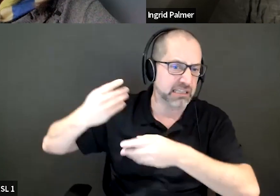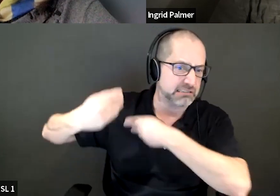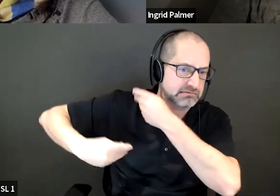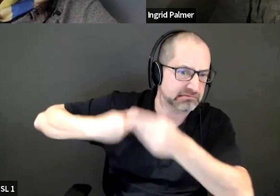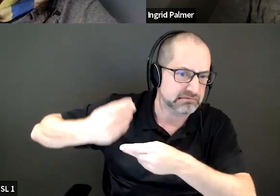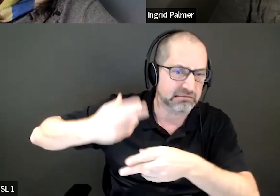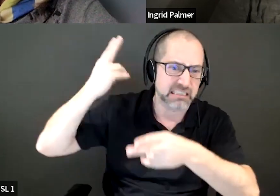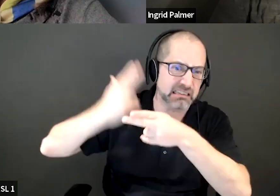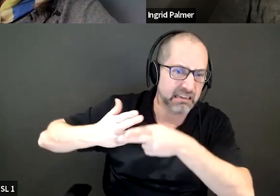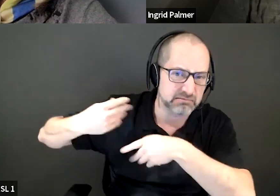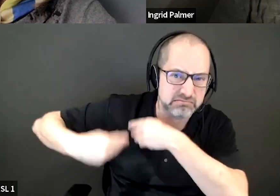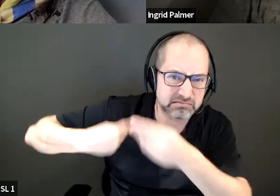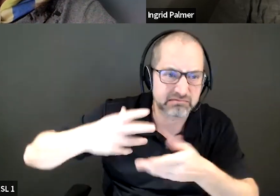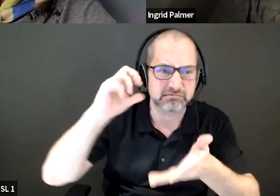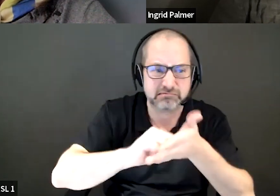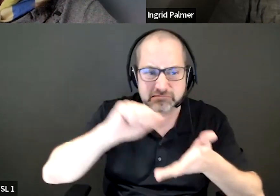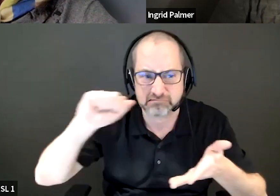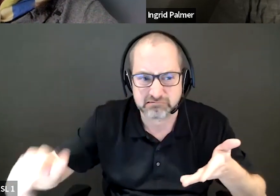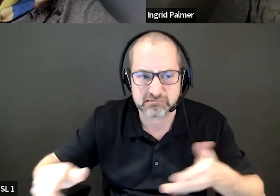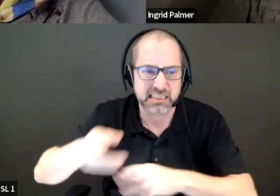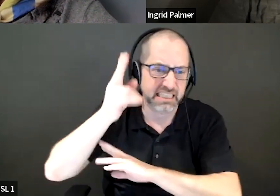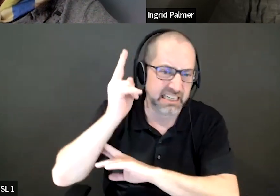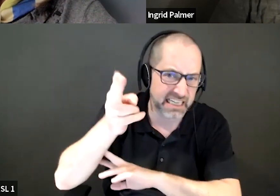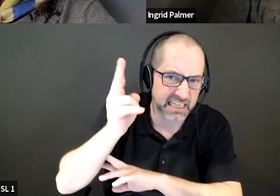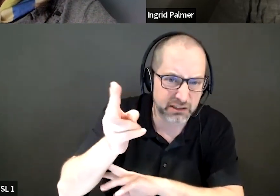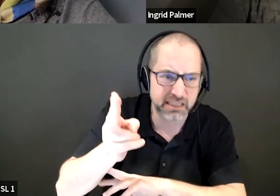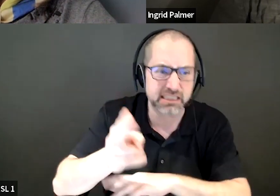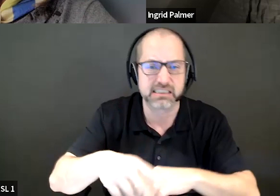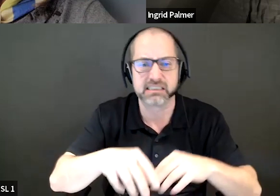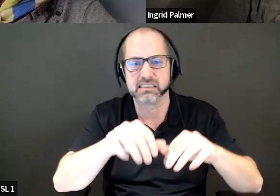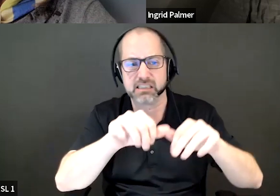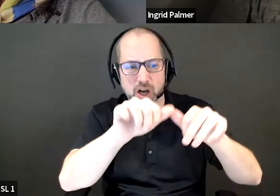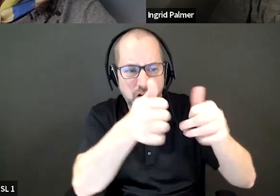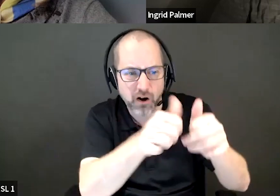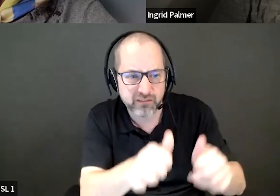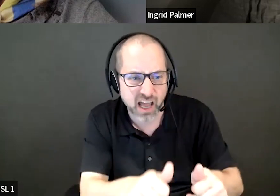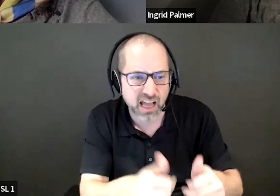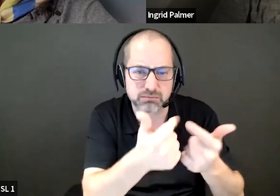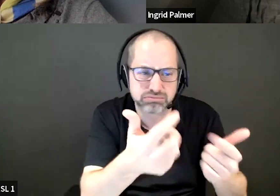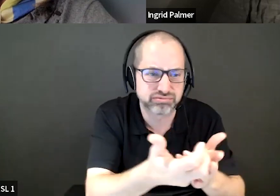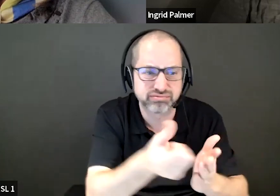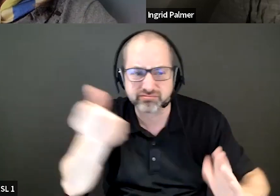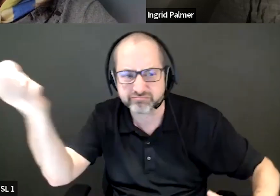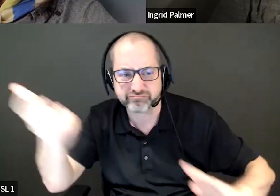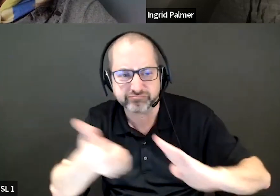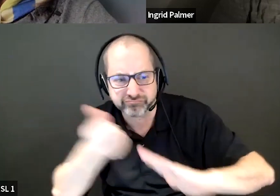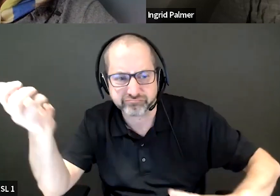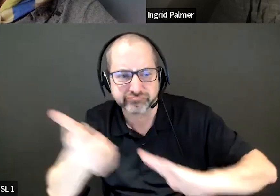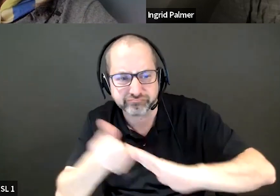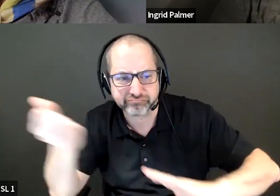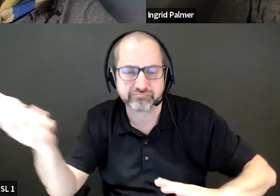of heritages, artifacts, and innumerable harms done to